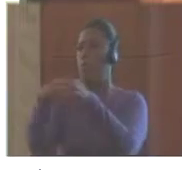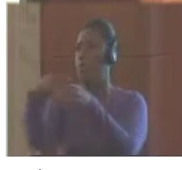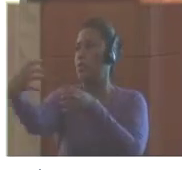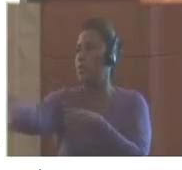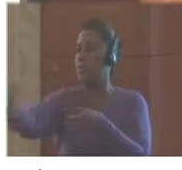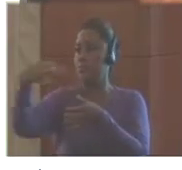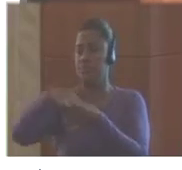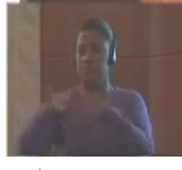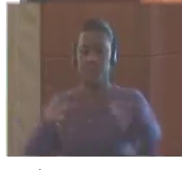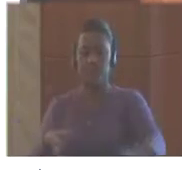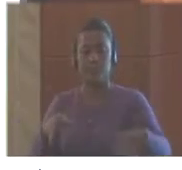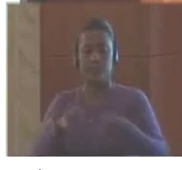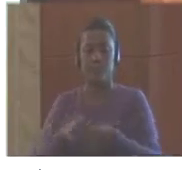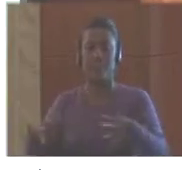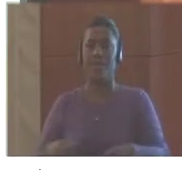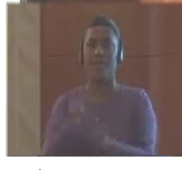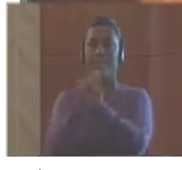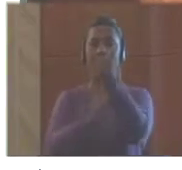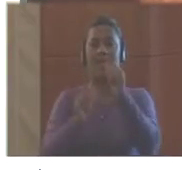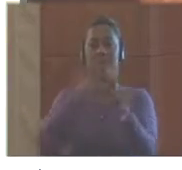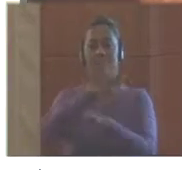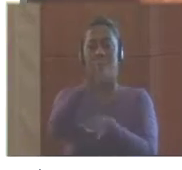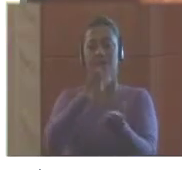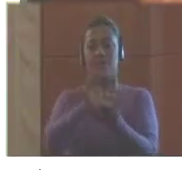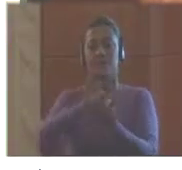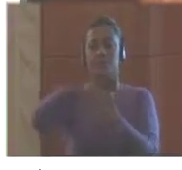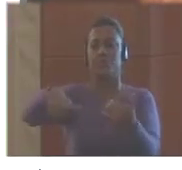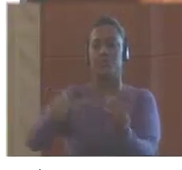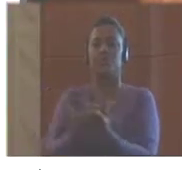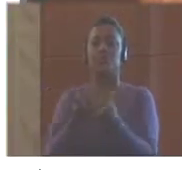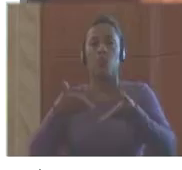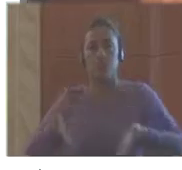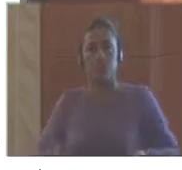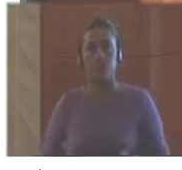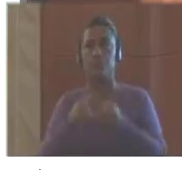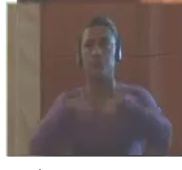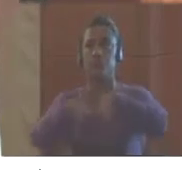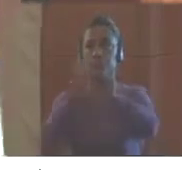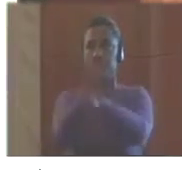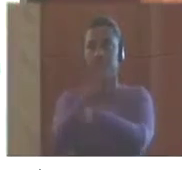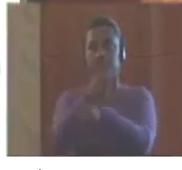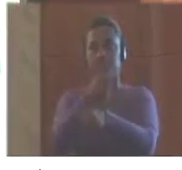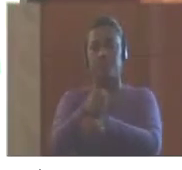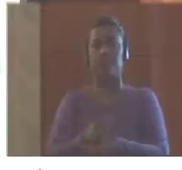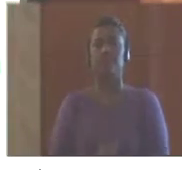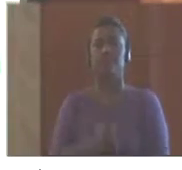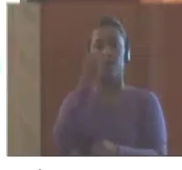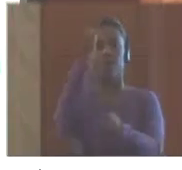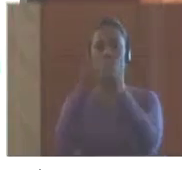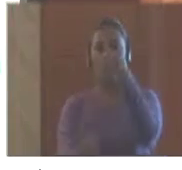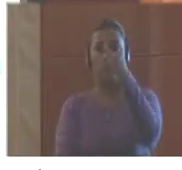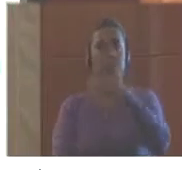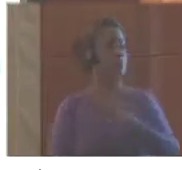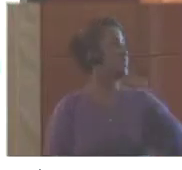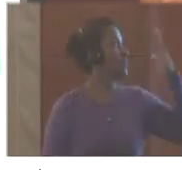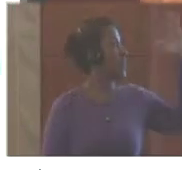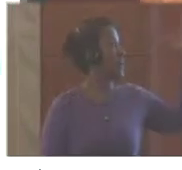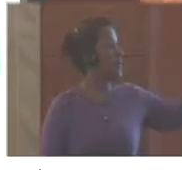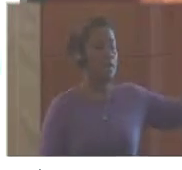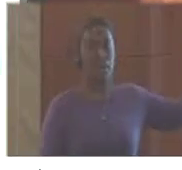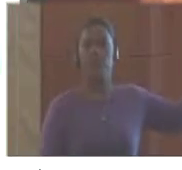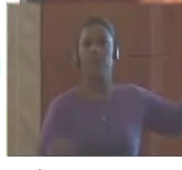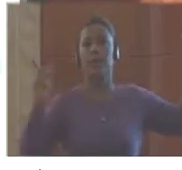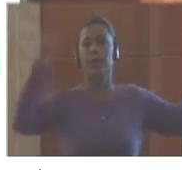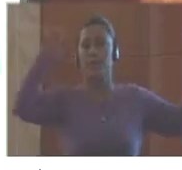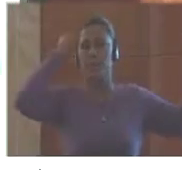association, public-private association, to advance on this. And the last thing that I wanted to